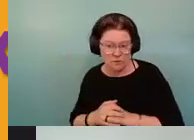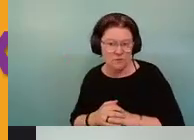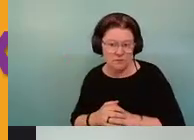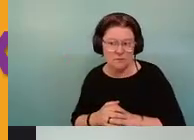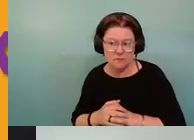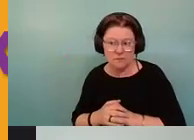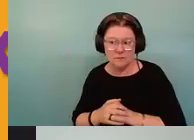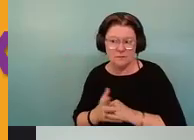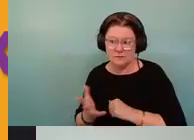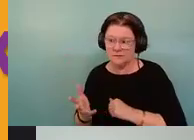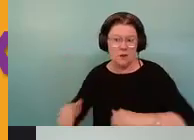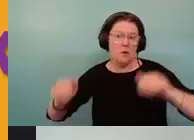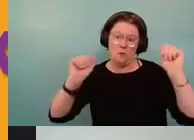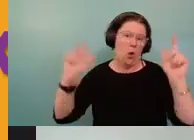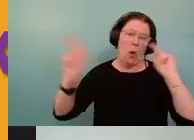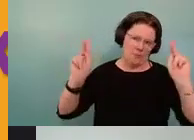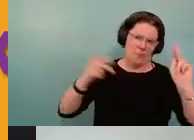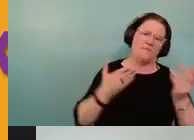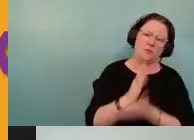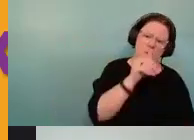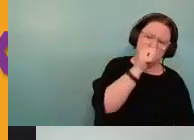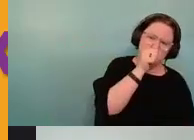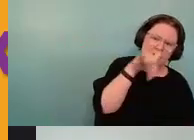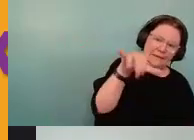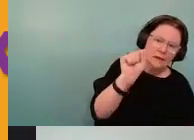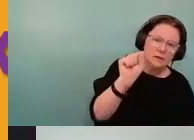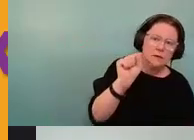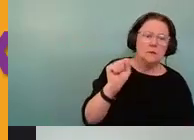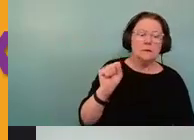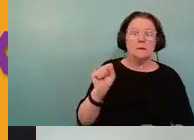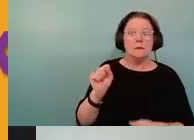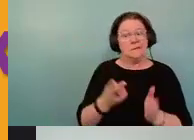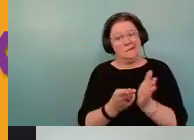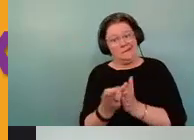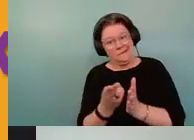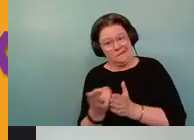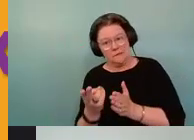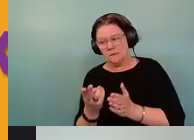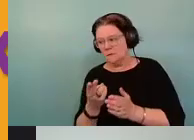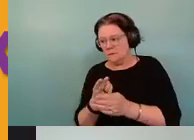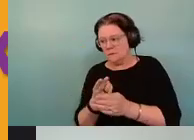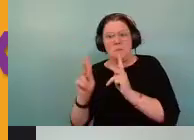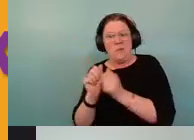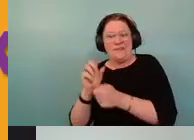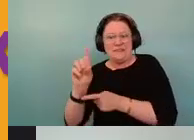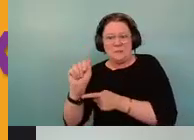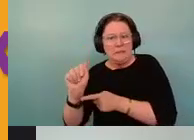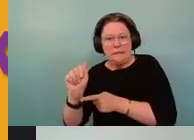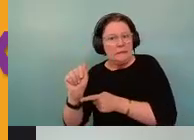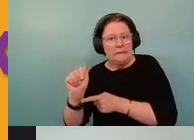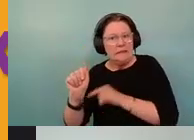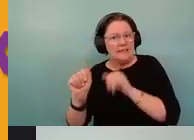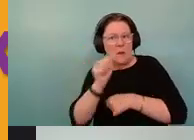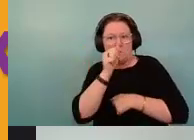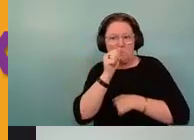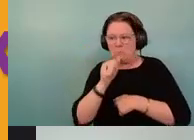disabilities, all people have the right to privacy. The truth is that oftentimes that dignity of